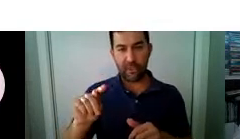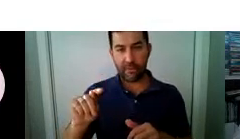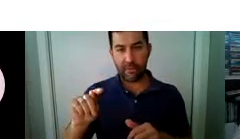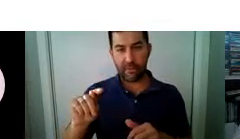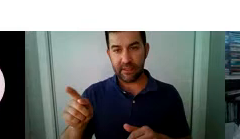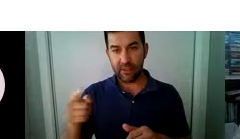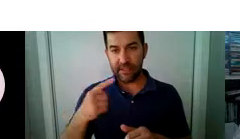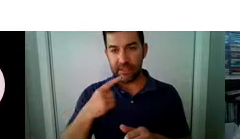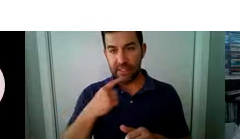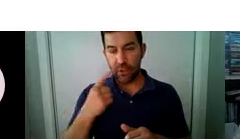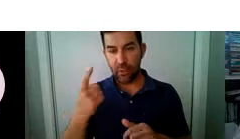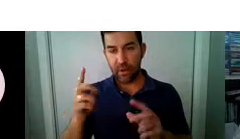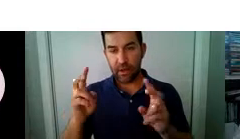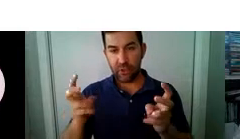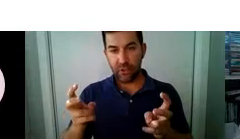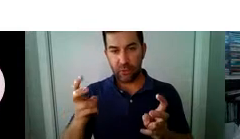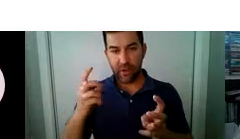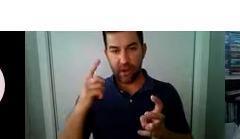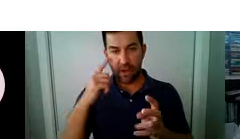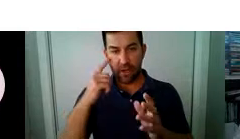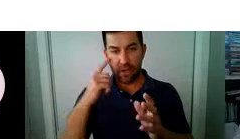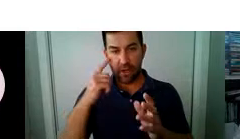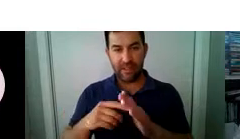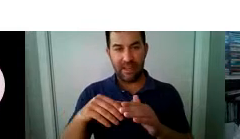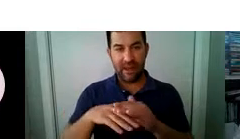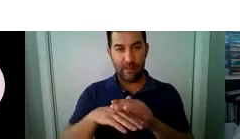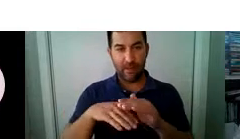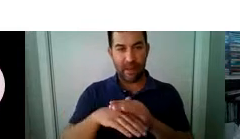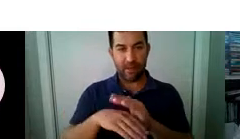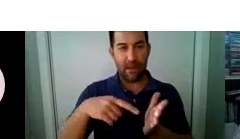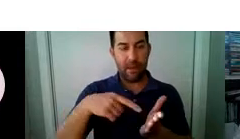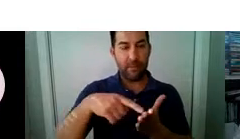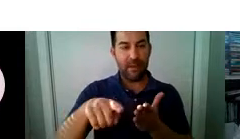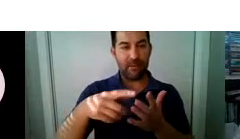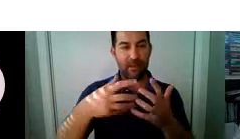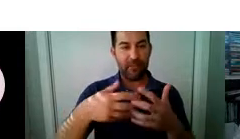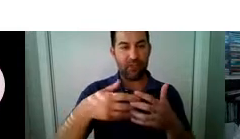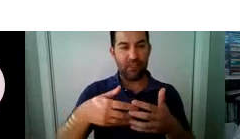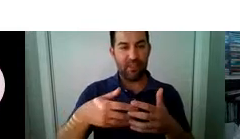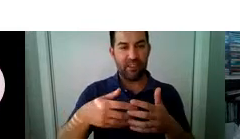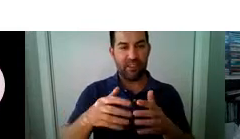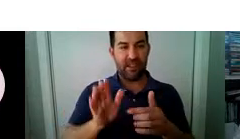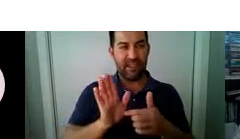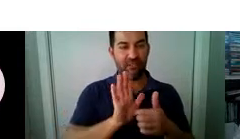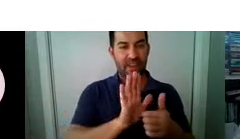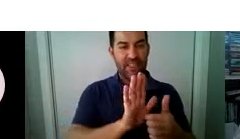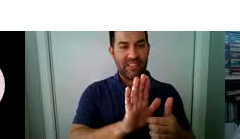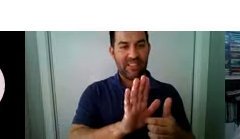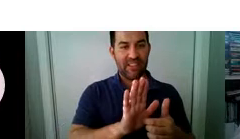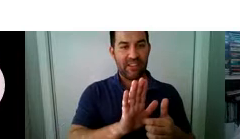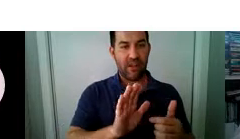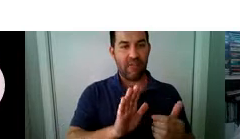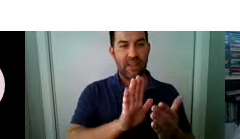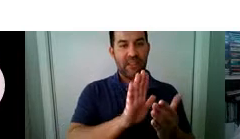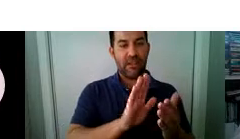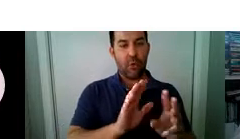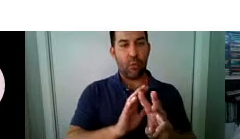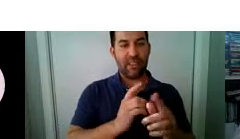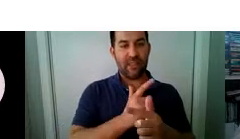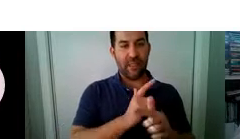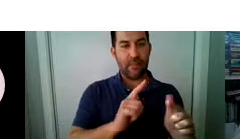Connor says, one issue I noticed is that the inbound payment machine is facing West Liberty. This means that for most of